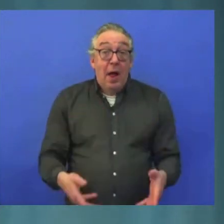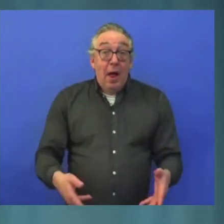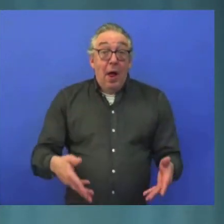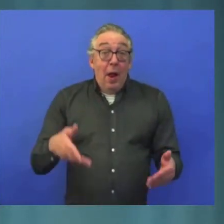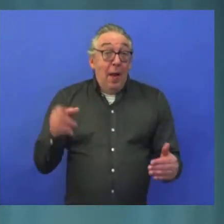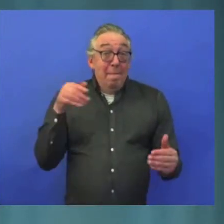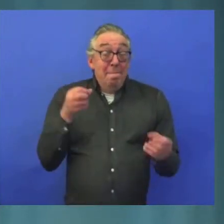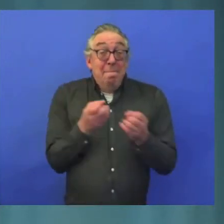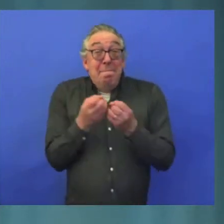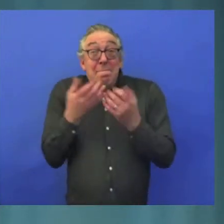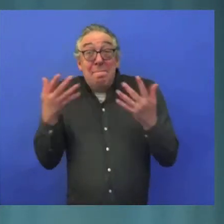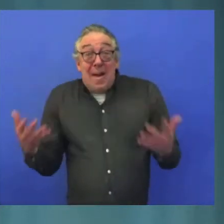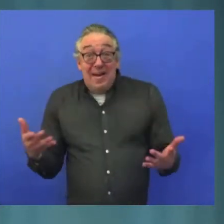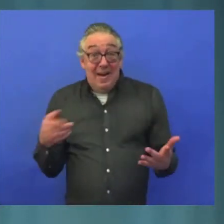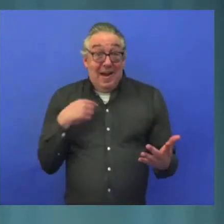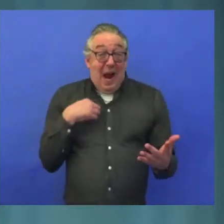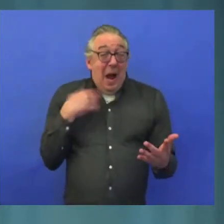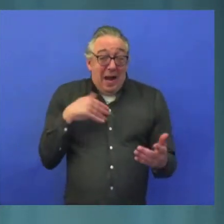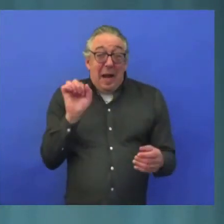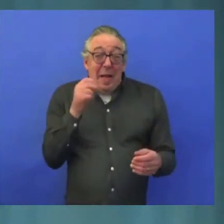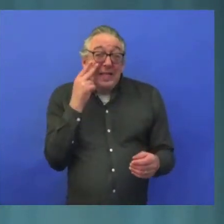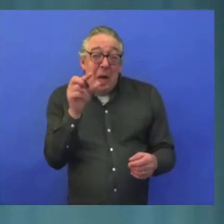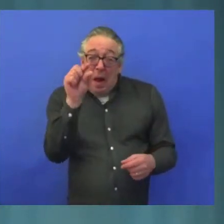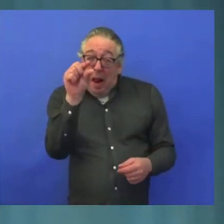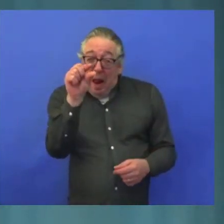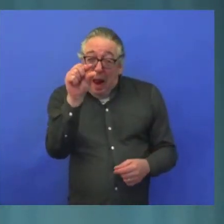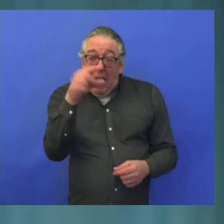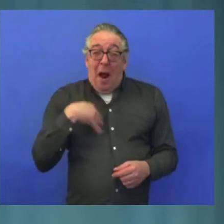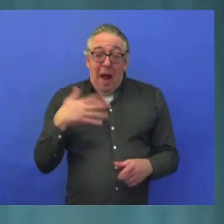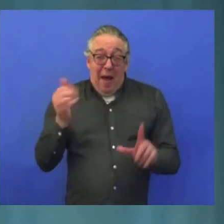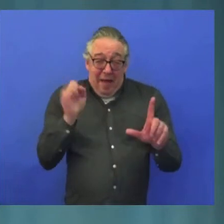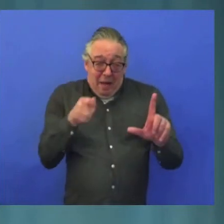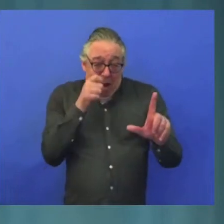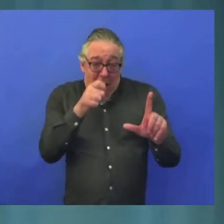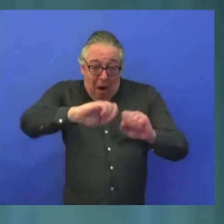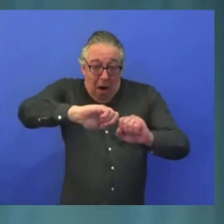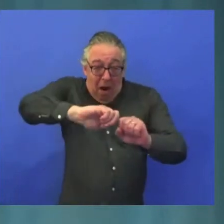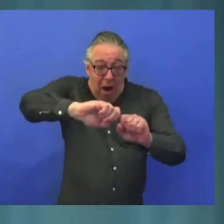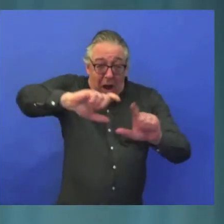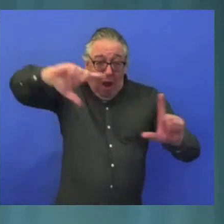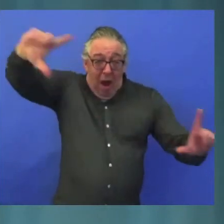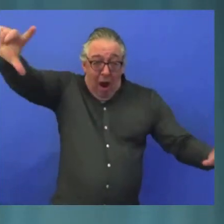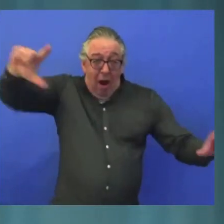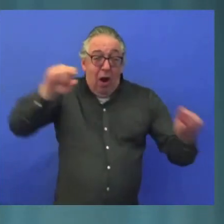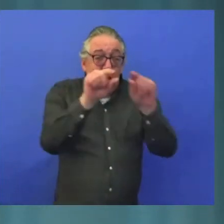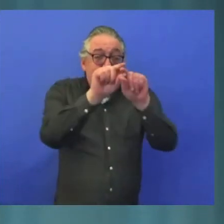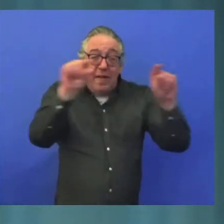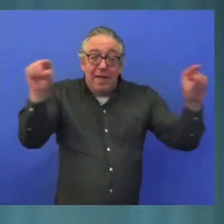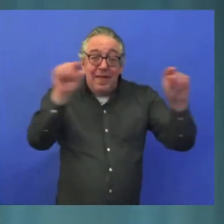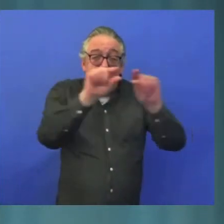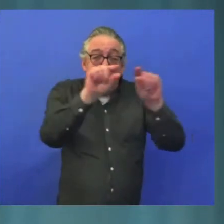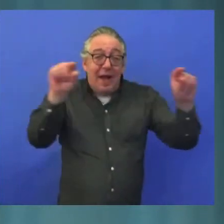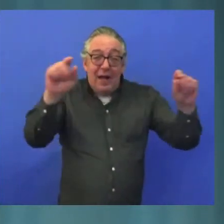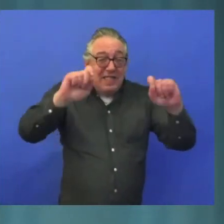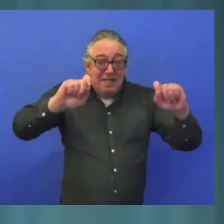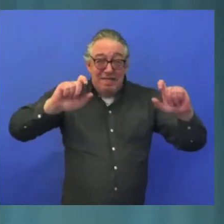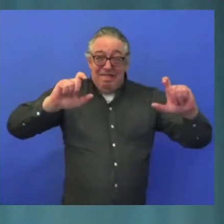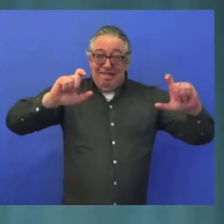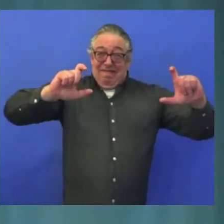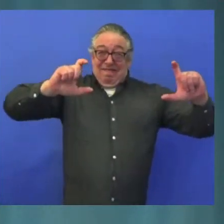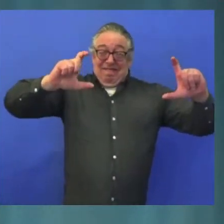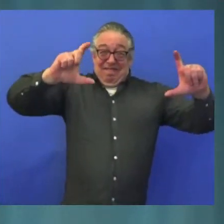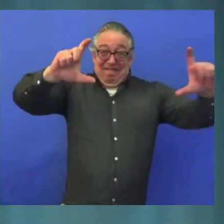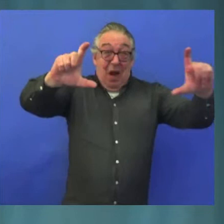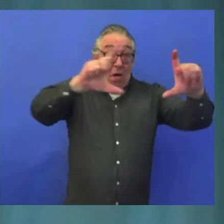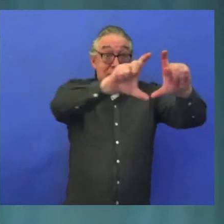magnification engine, and the words upon it were approximately 15 centimeters tall that